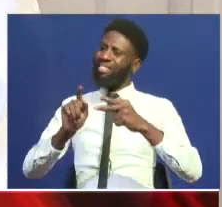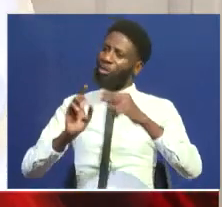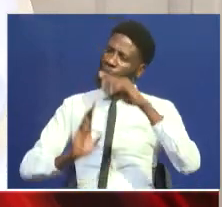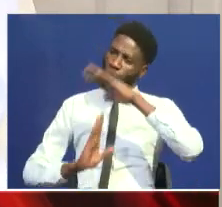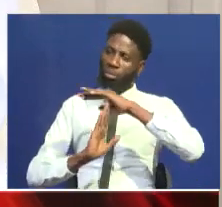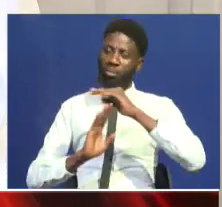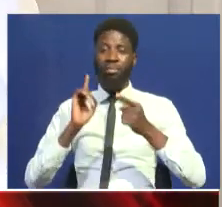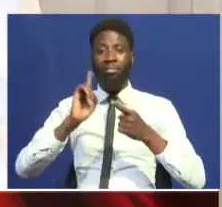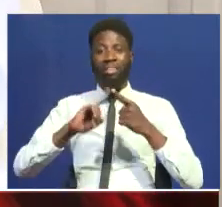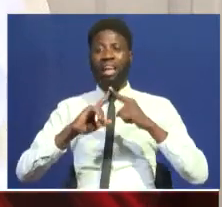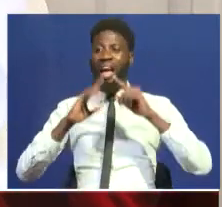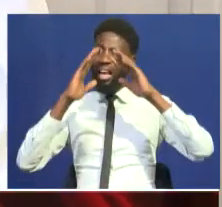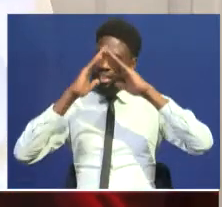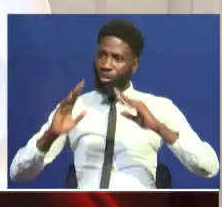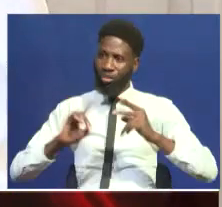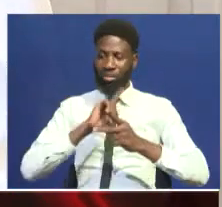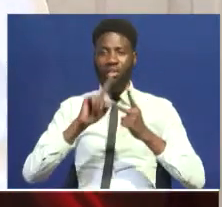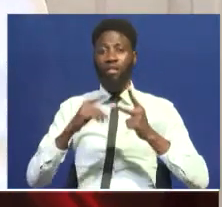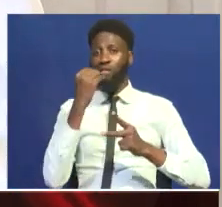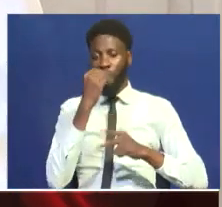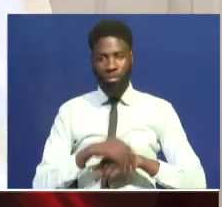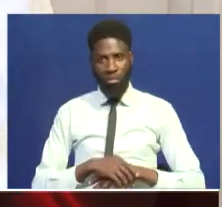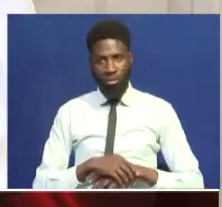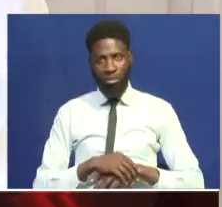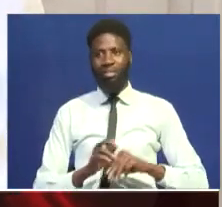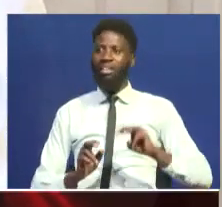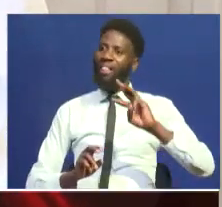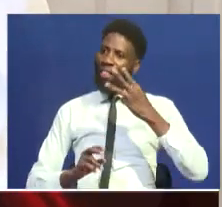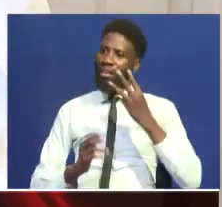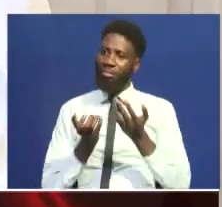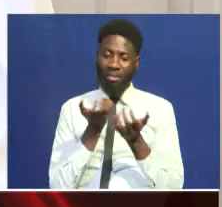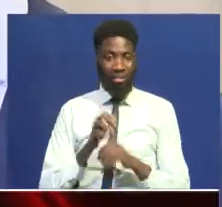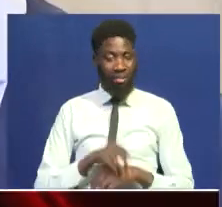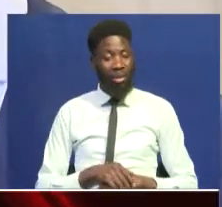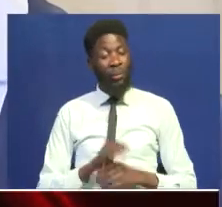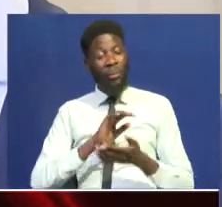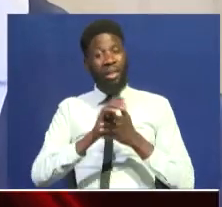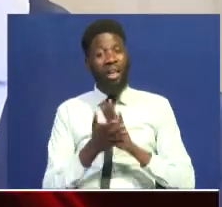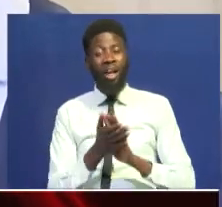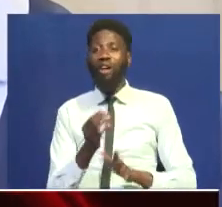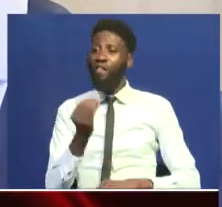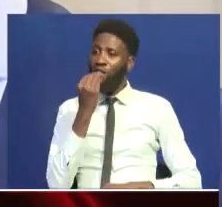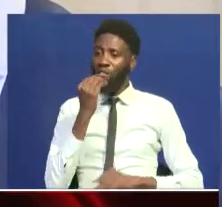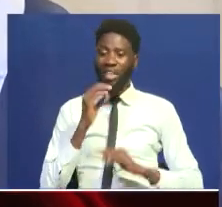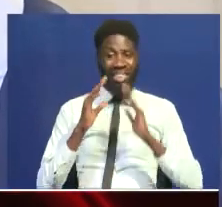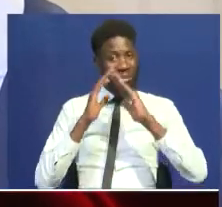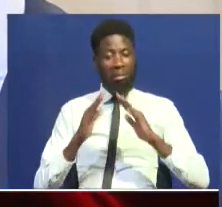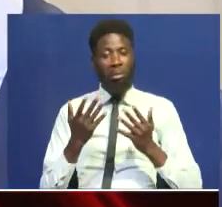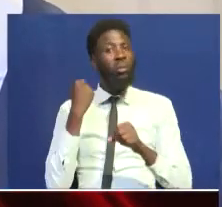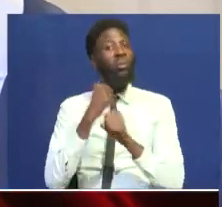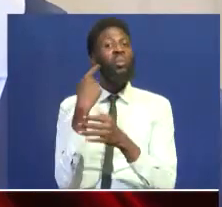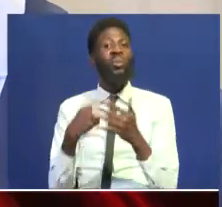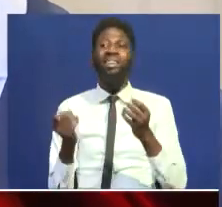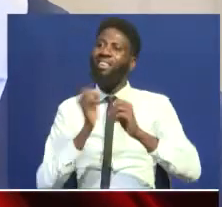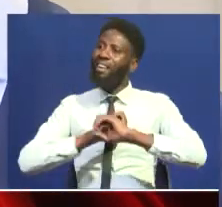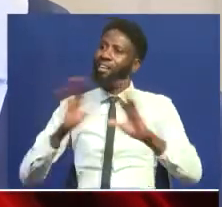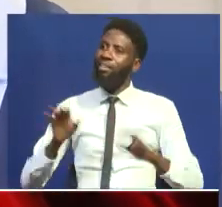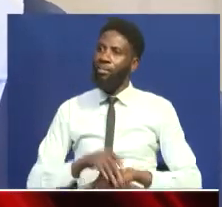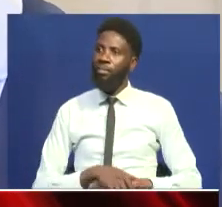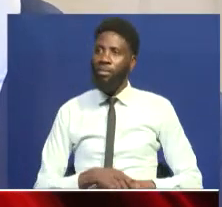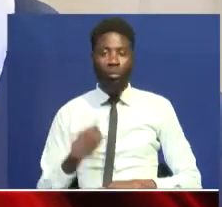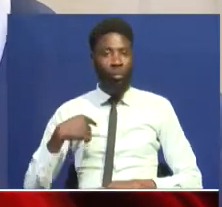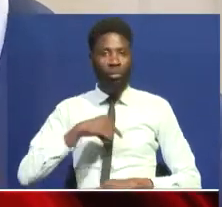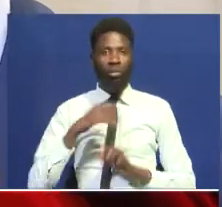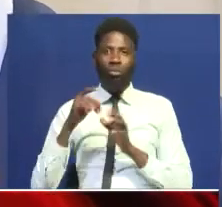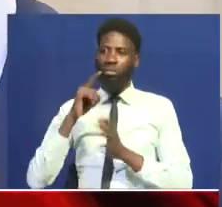talk about business, because without shelter and food, there's nothing really you're doing. As a guarantor, we don't have that limit, right? We